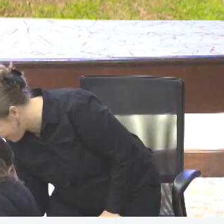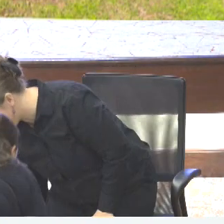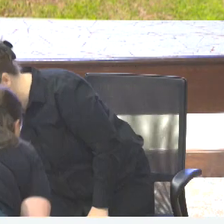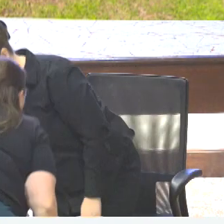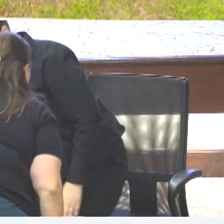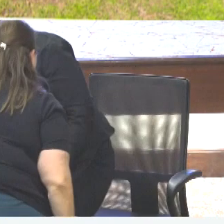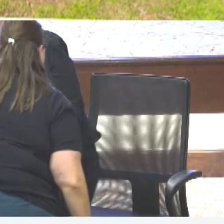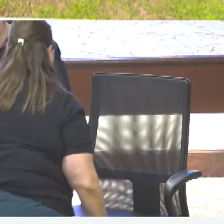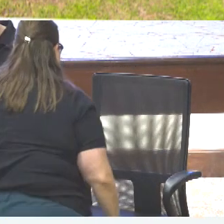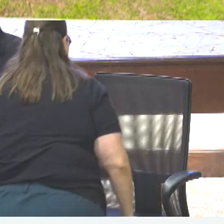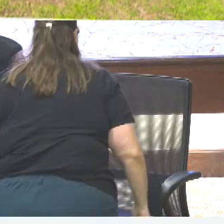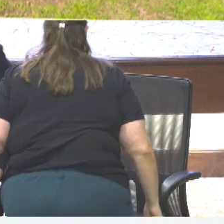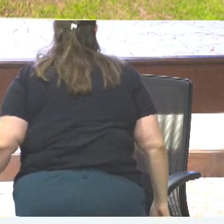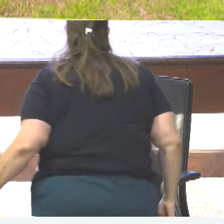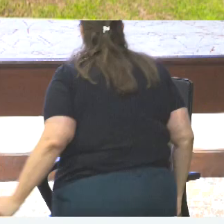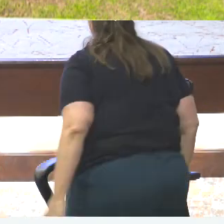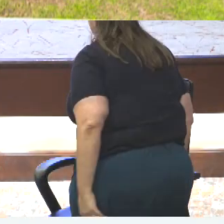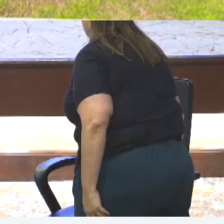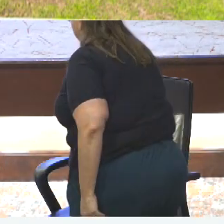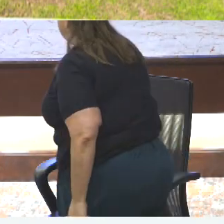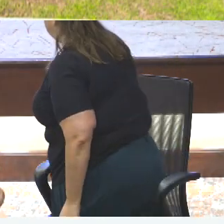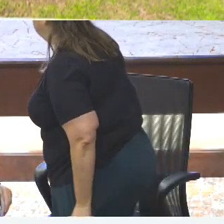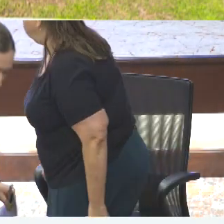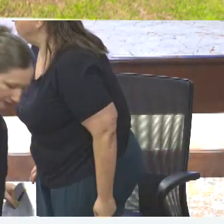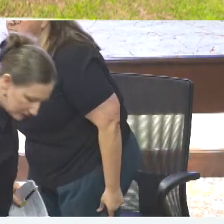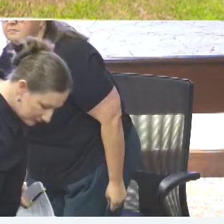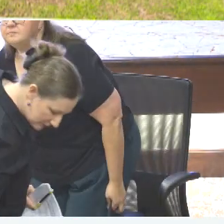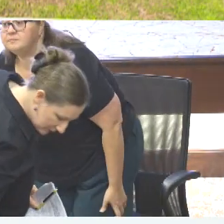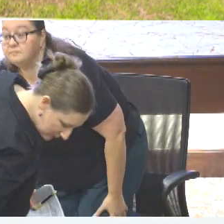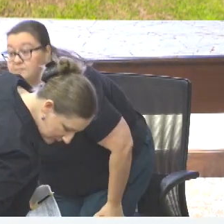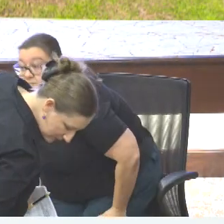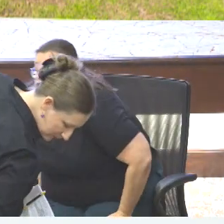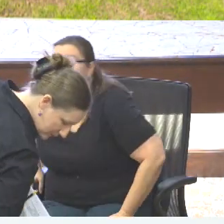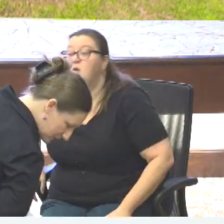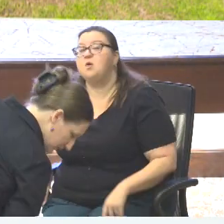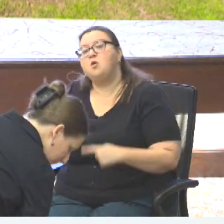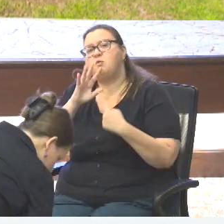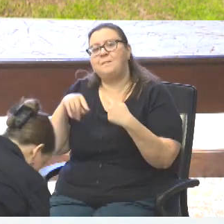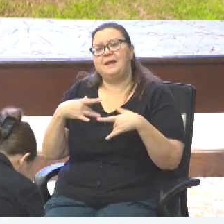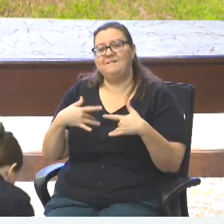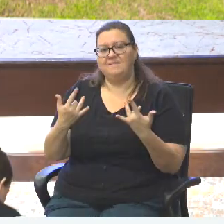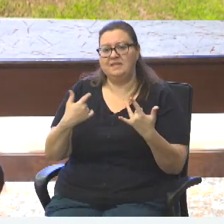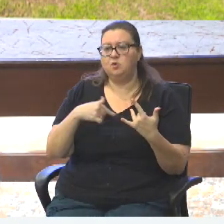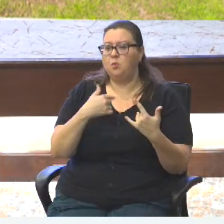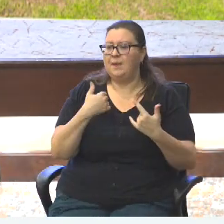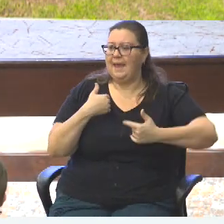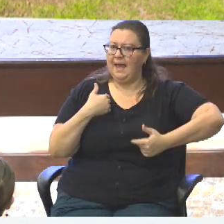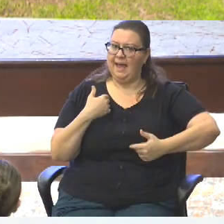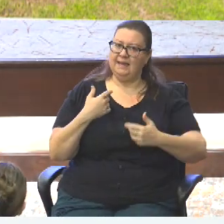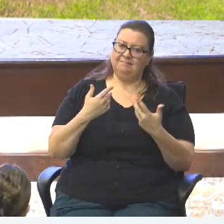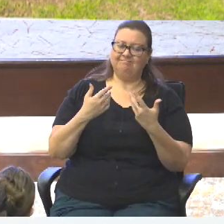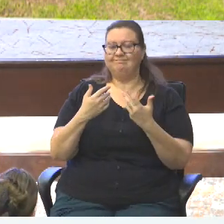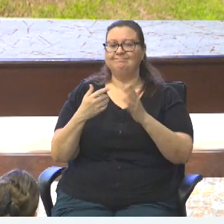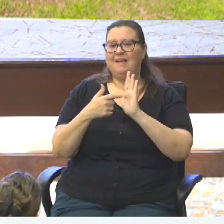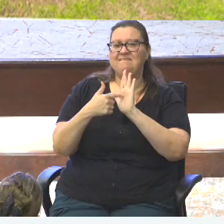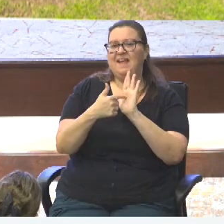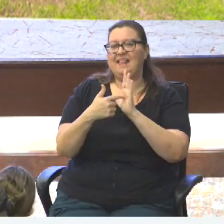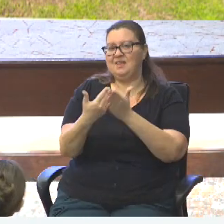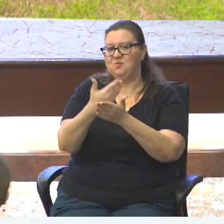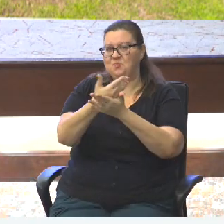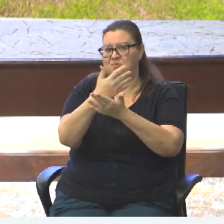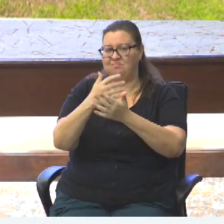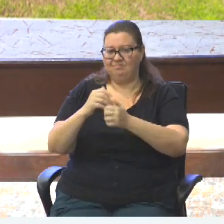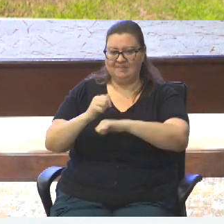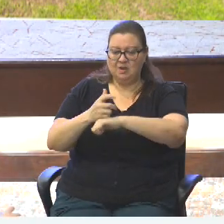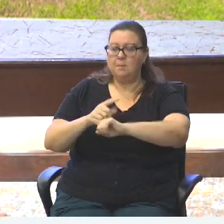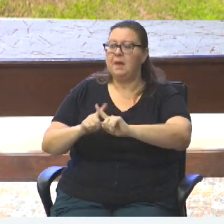Speaking of events, I do want to thank council and the community for coming out for our street name unveiling. It was a great turnout, and we were happy to